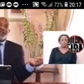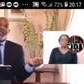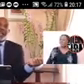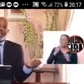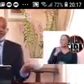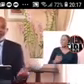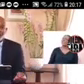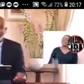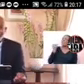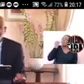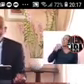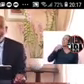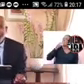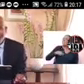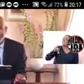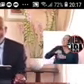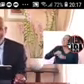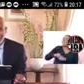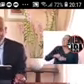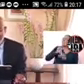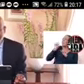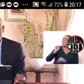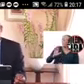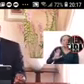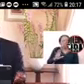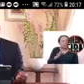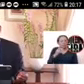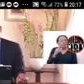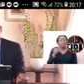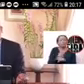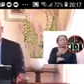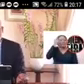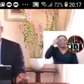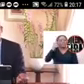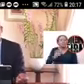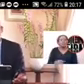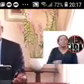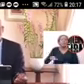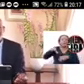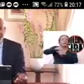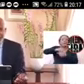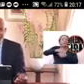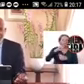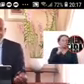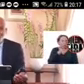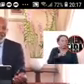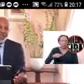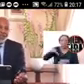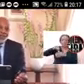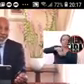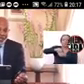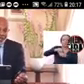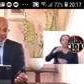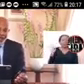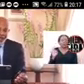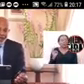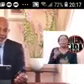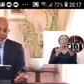if I need gas? Well, if you think you're going to need gas, please use your common sense and fill up tomorrow. Fill up on Friday. Wait until